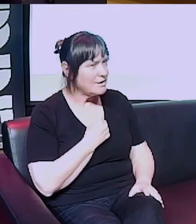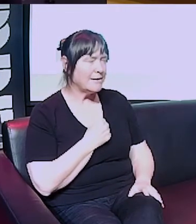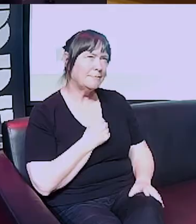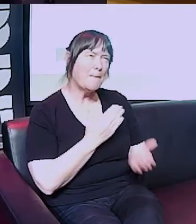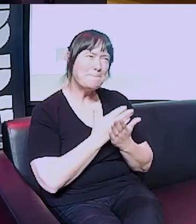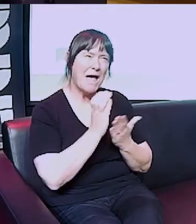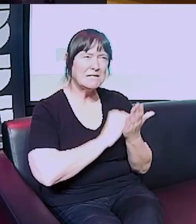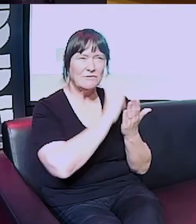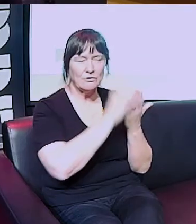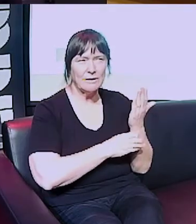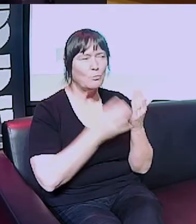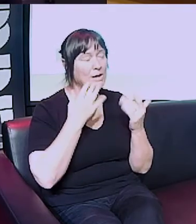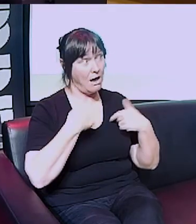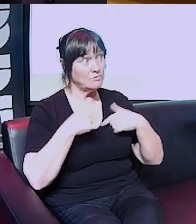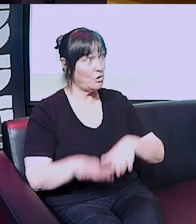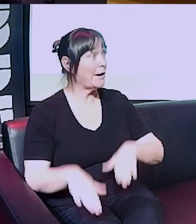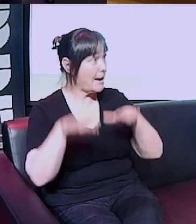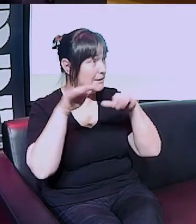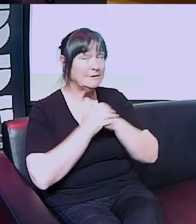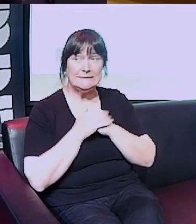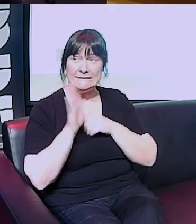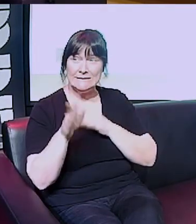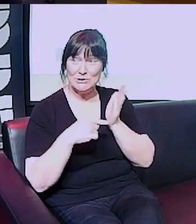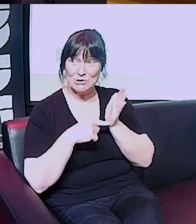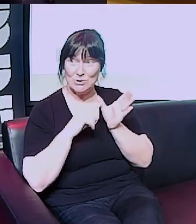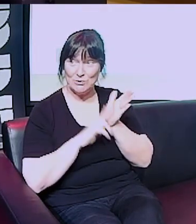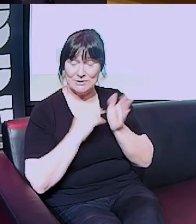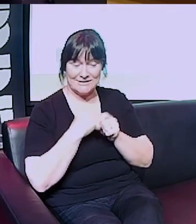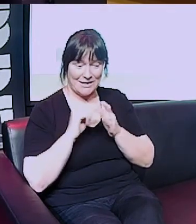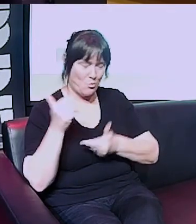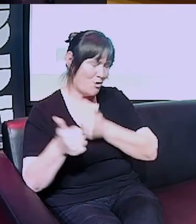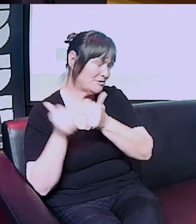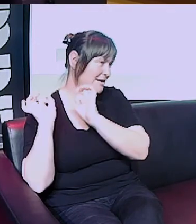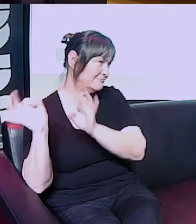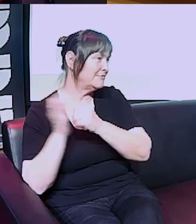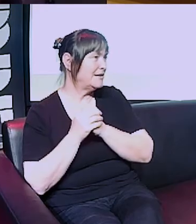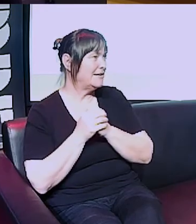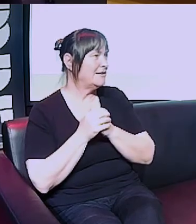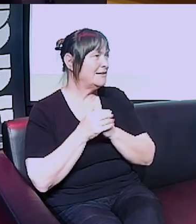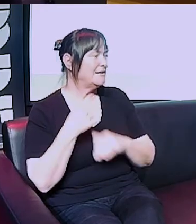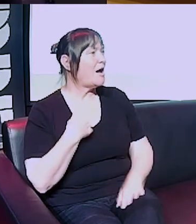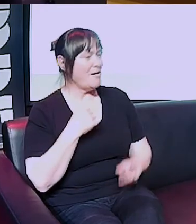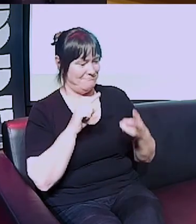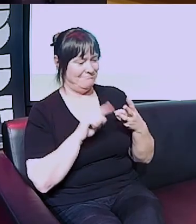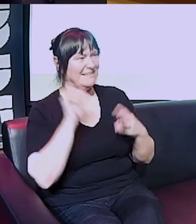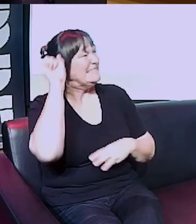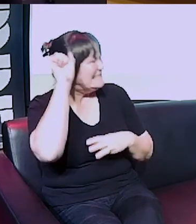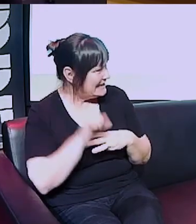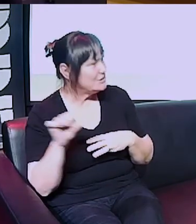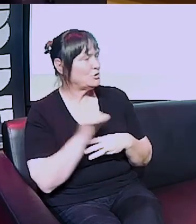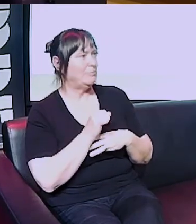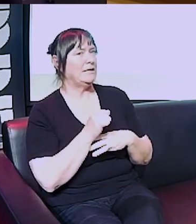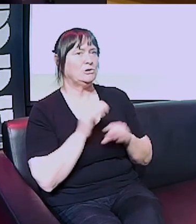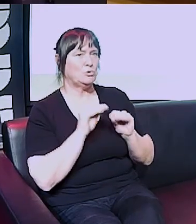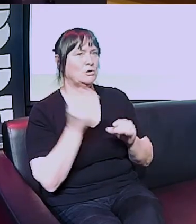curriculum as I was growing up. So, Tangi, that was amazing. And I'm a yes to that being in our schools.